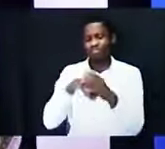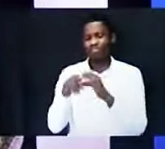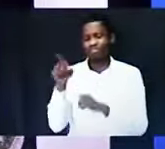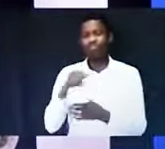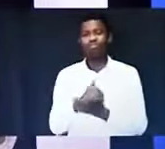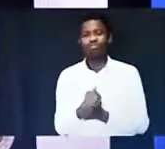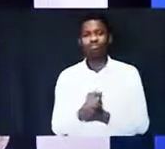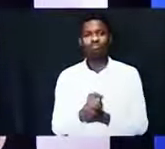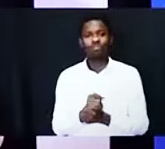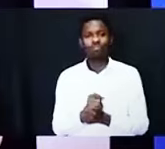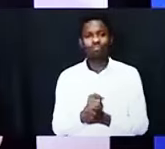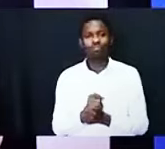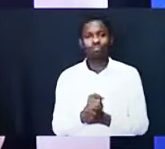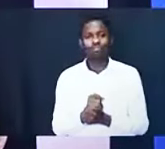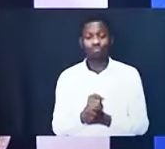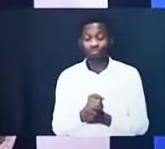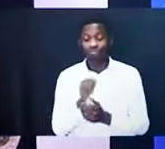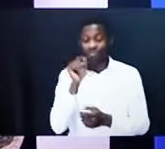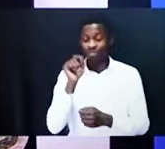All spoke well,